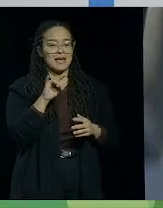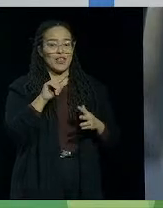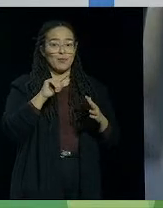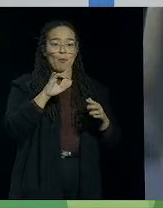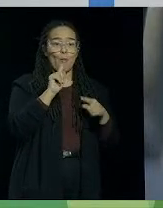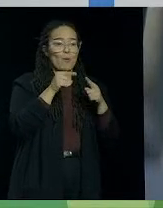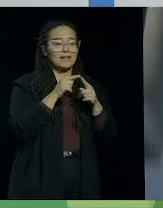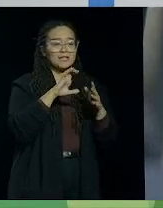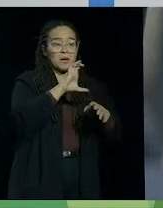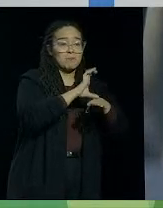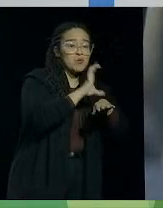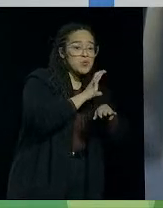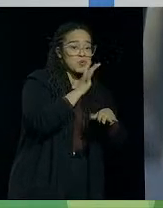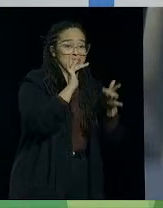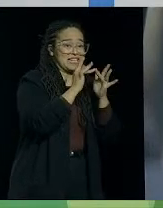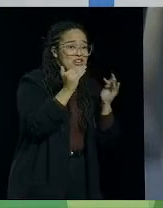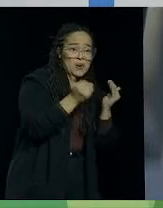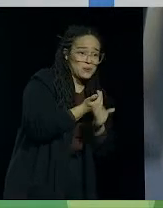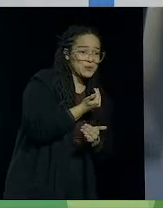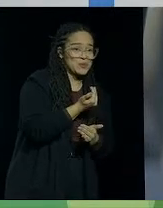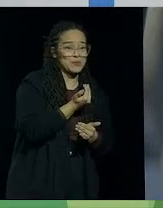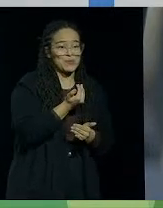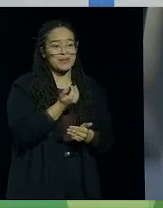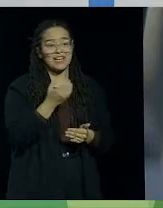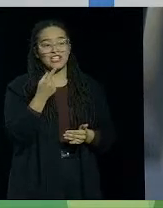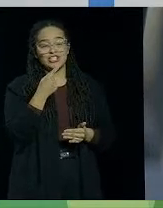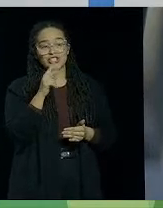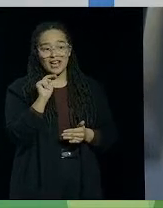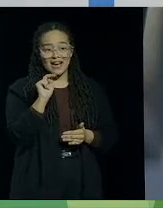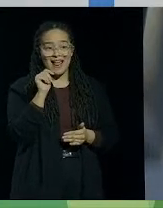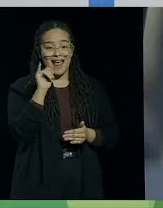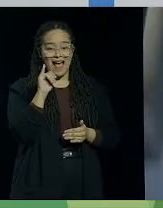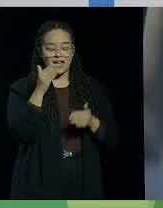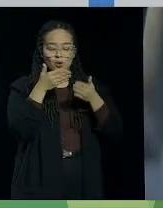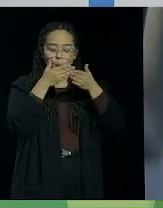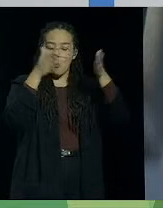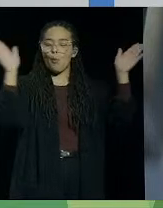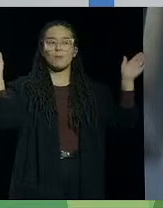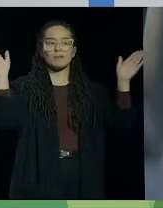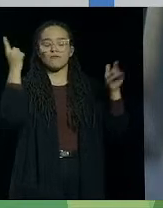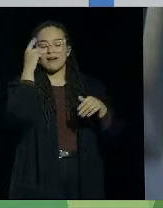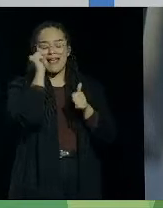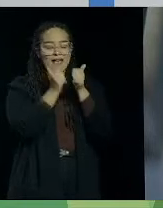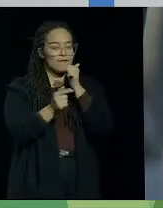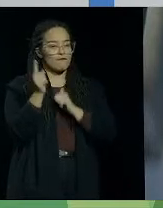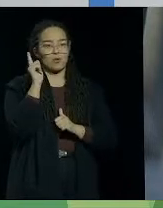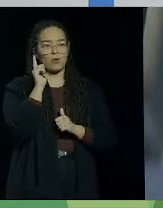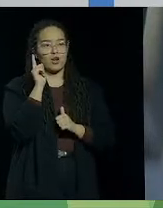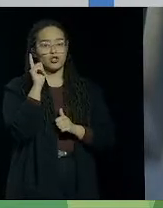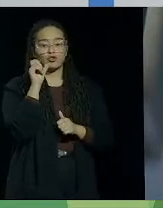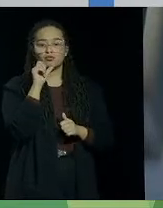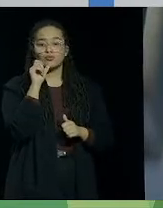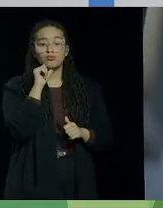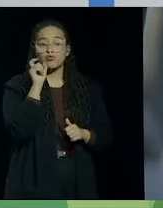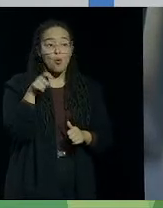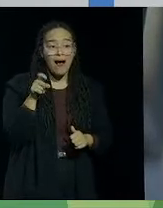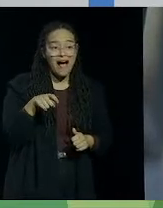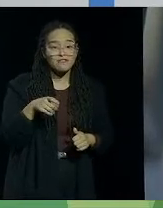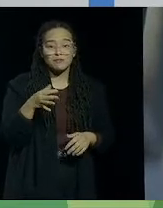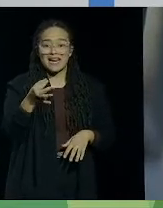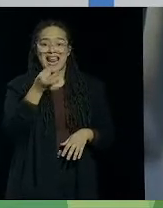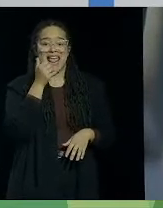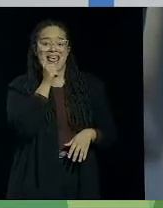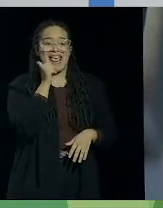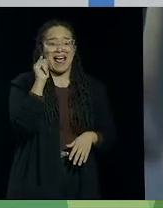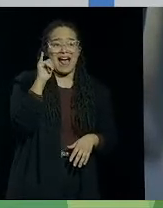computer or internet. Gen AI has opened the doors to everyone. You no longer need to be an